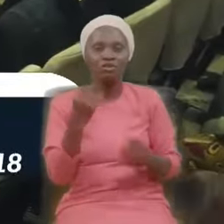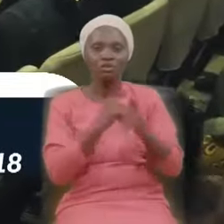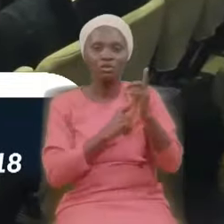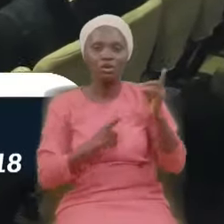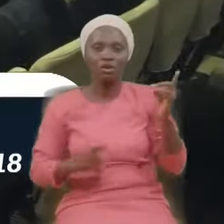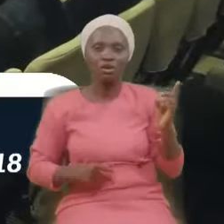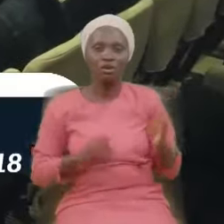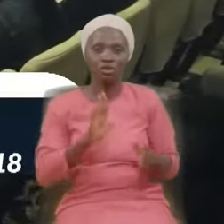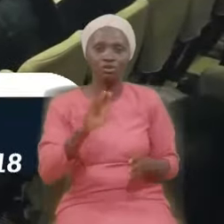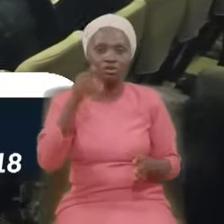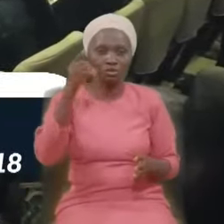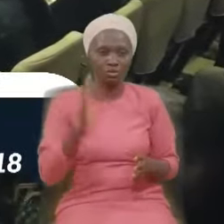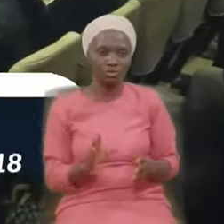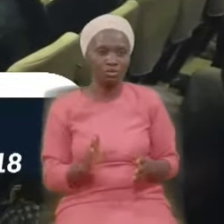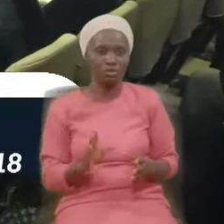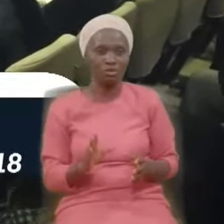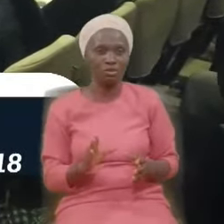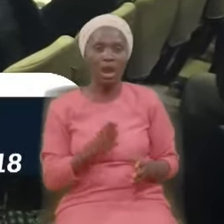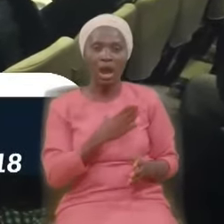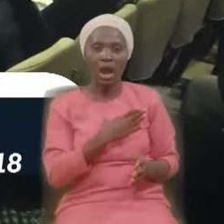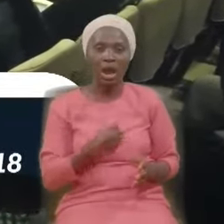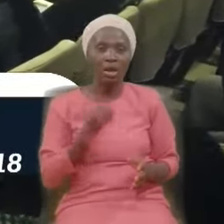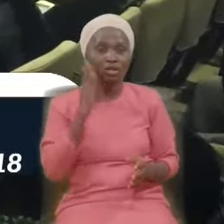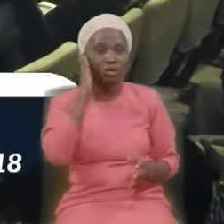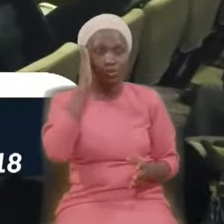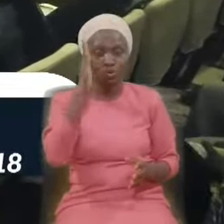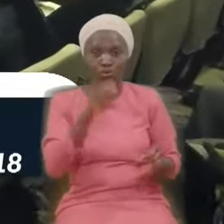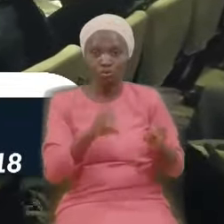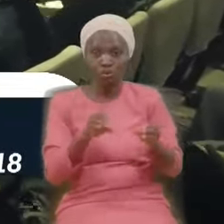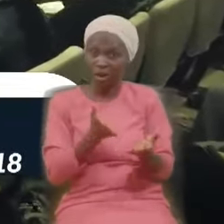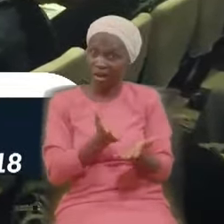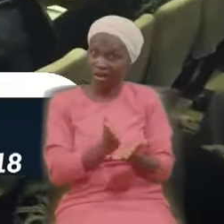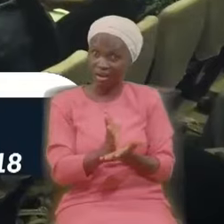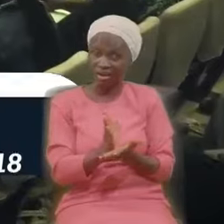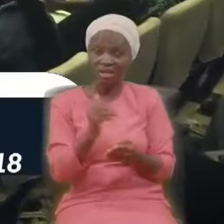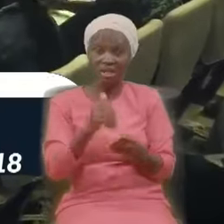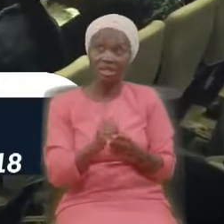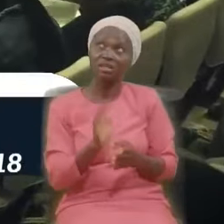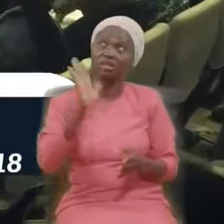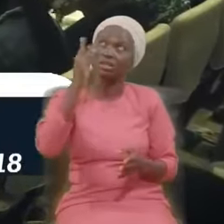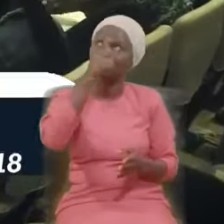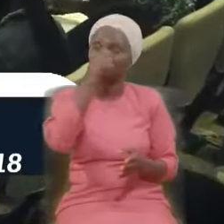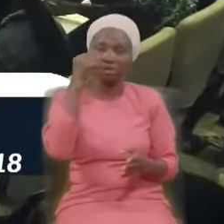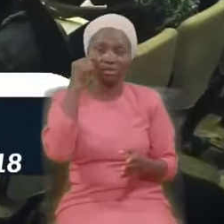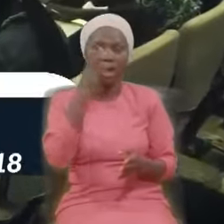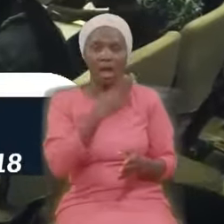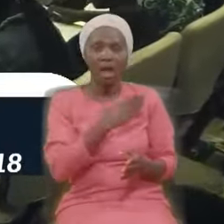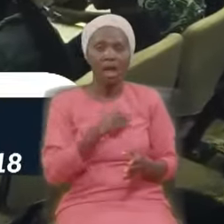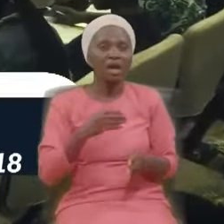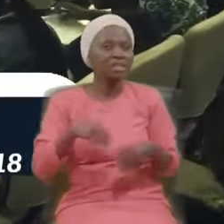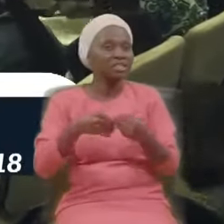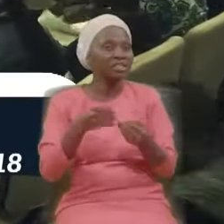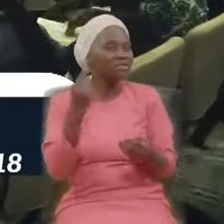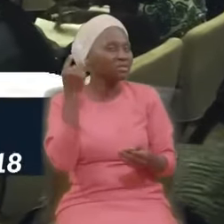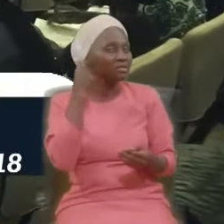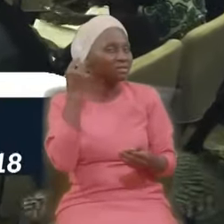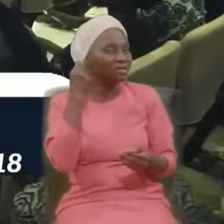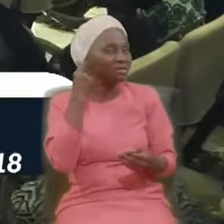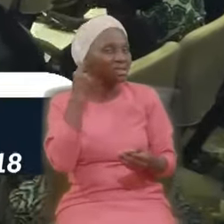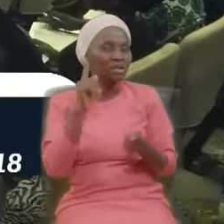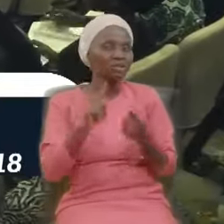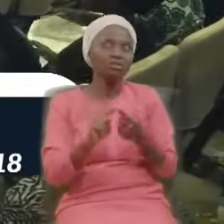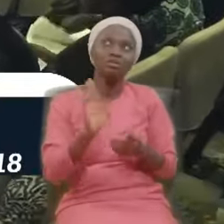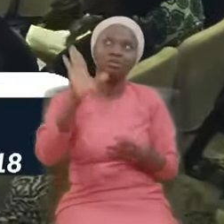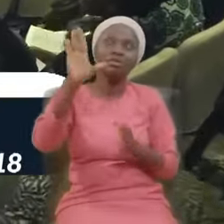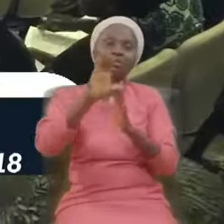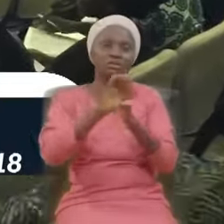that which is right in his sight. I will give ear to his commandment and